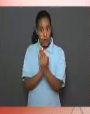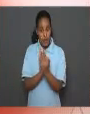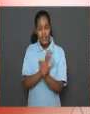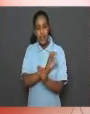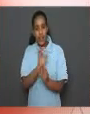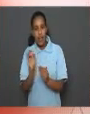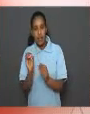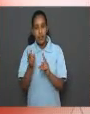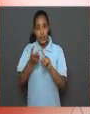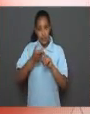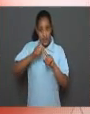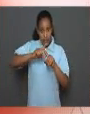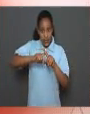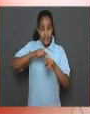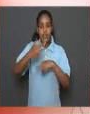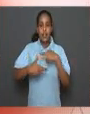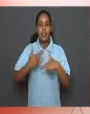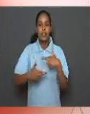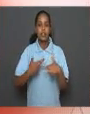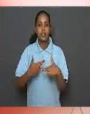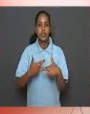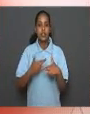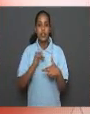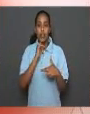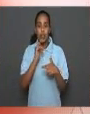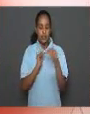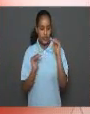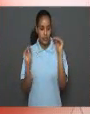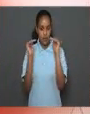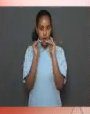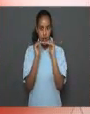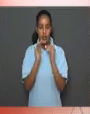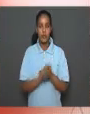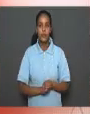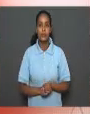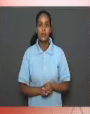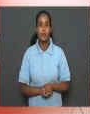and reverse reactions is equal.